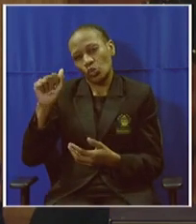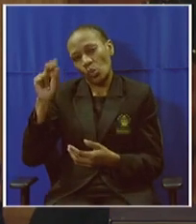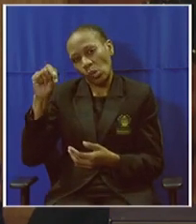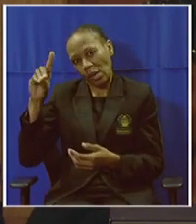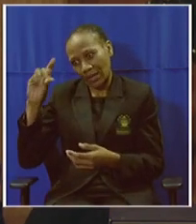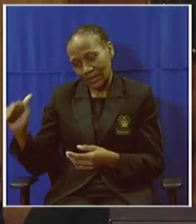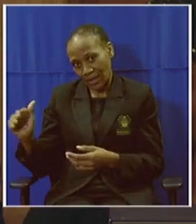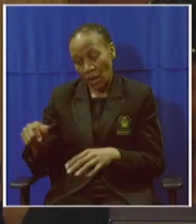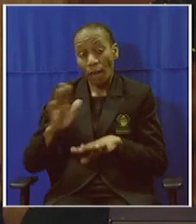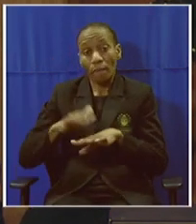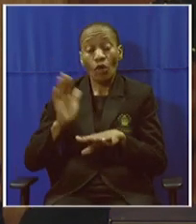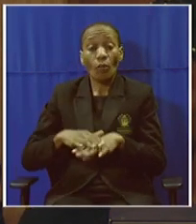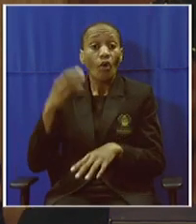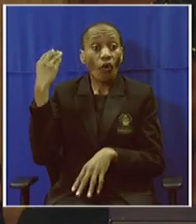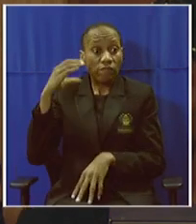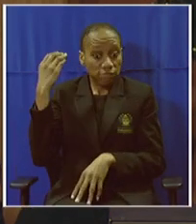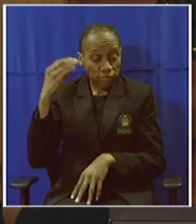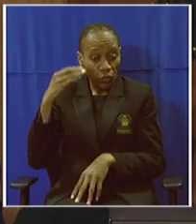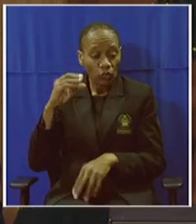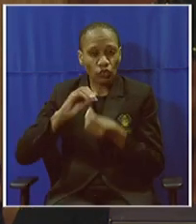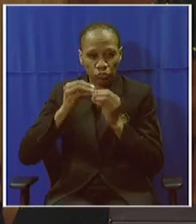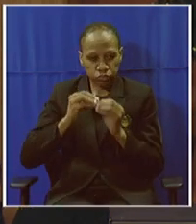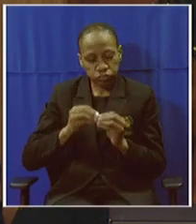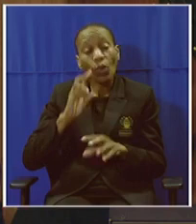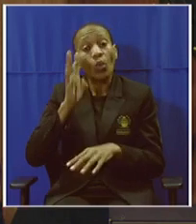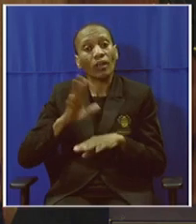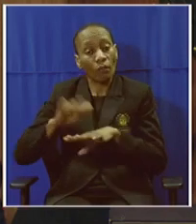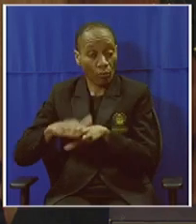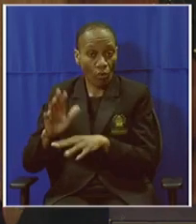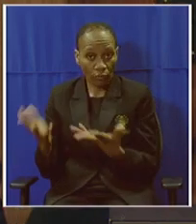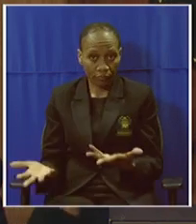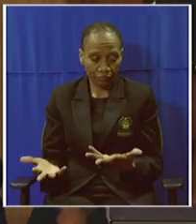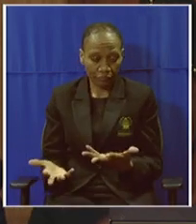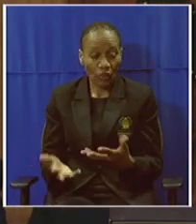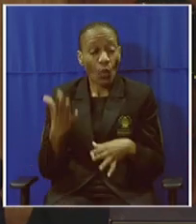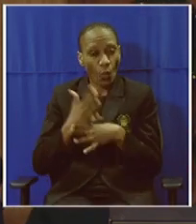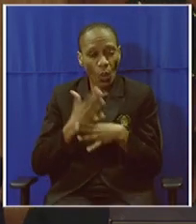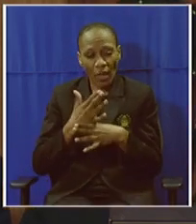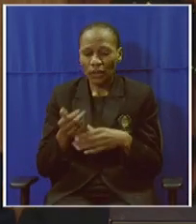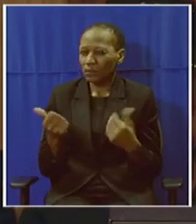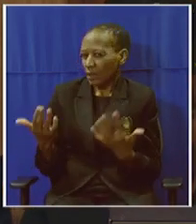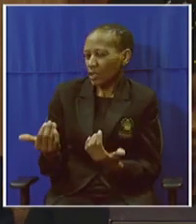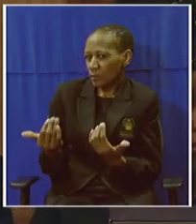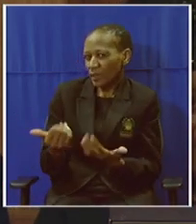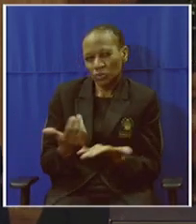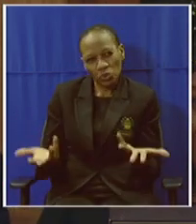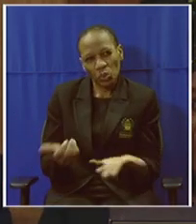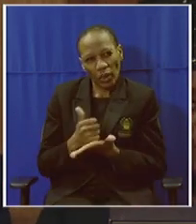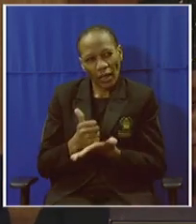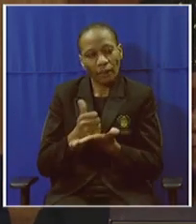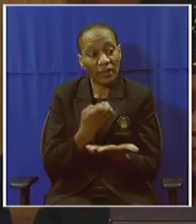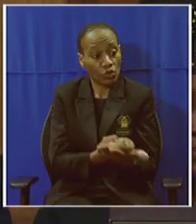Marafones are expected to be manufactured at the plant. The production is expected to serve the domestic